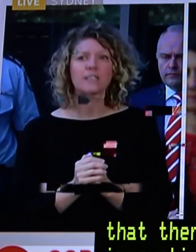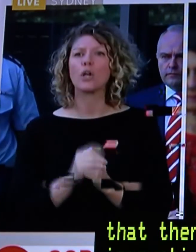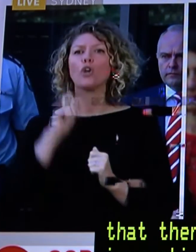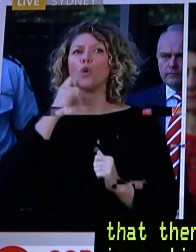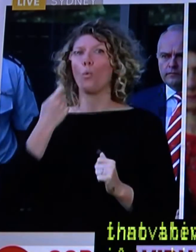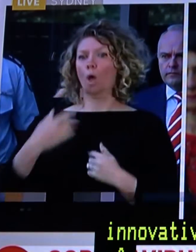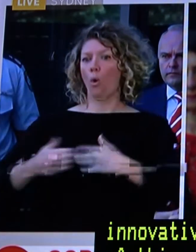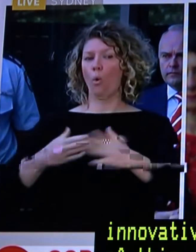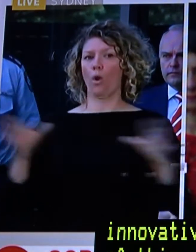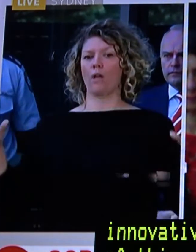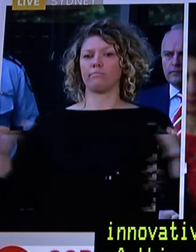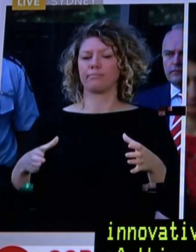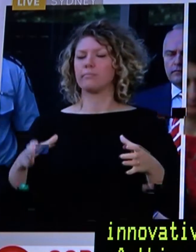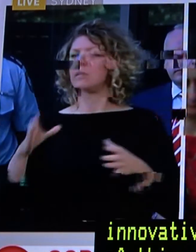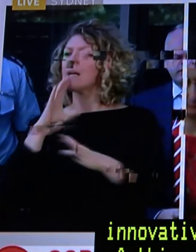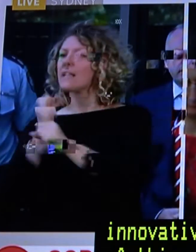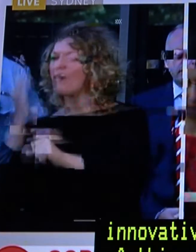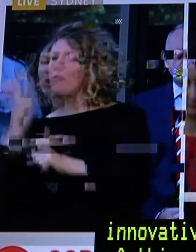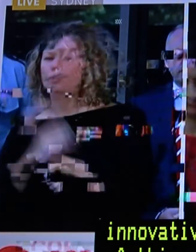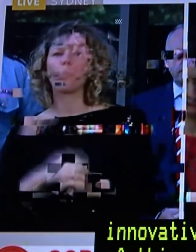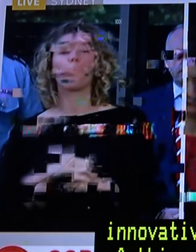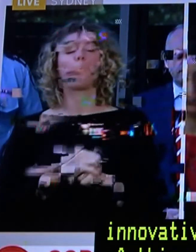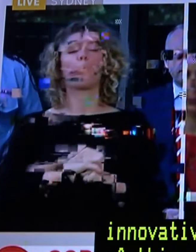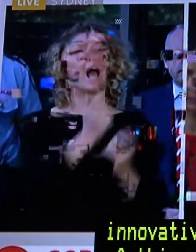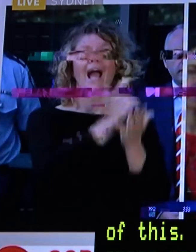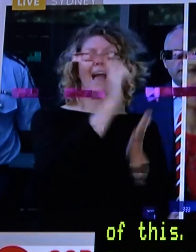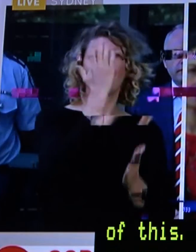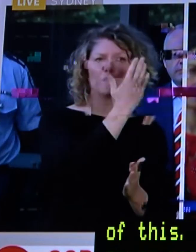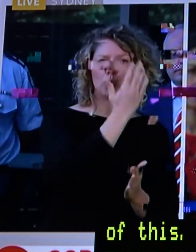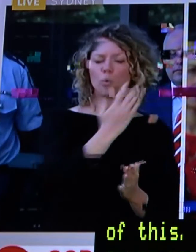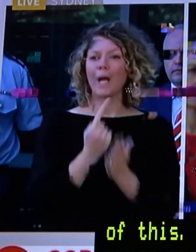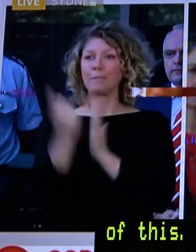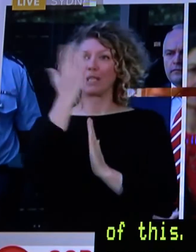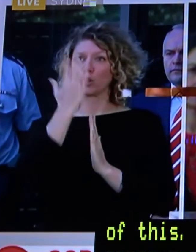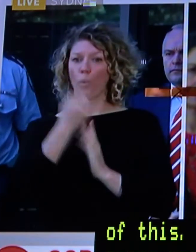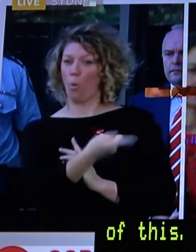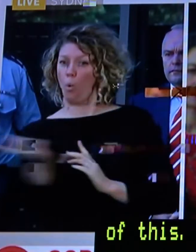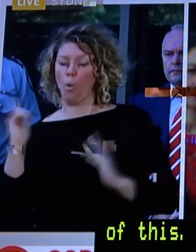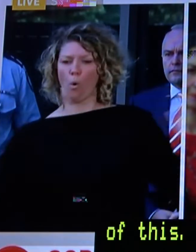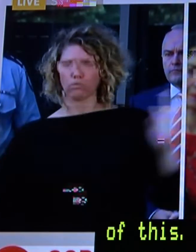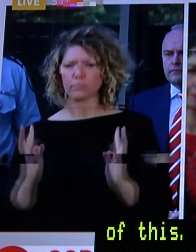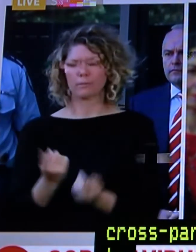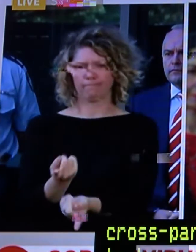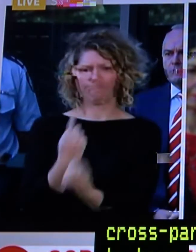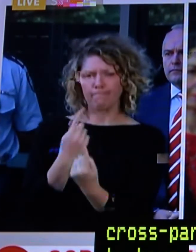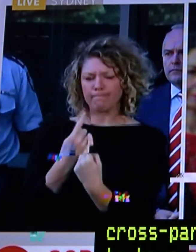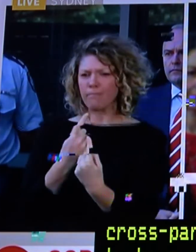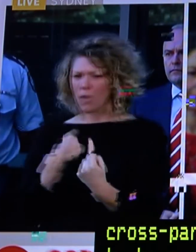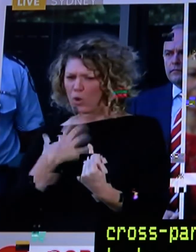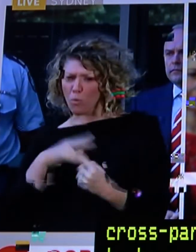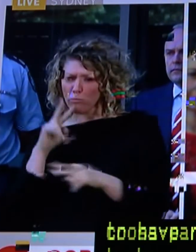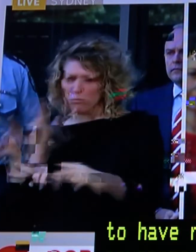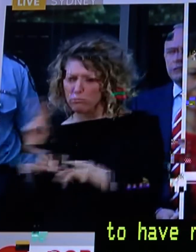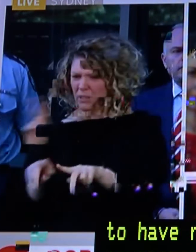have representatives from government schools, Catholic and independent schools come together to provide advice to me as Minister about what we've